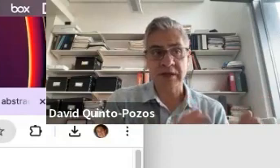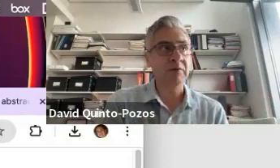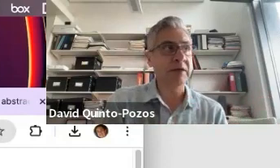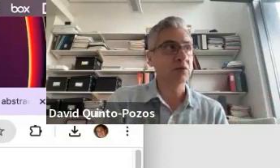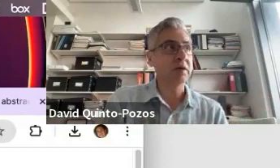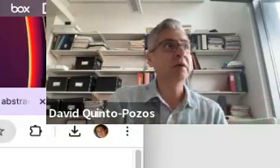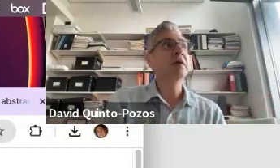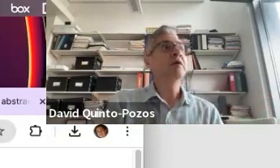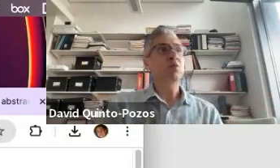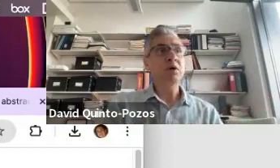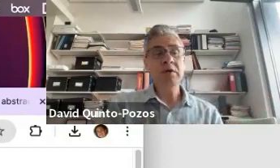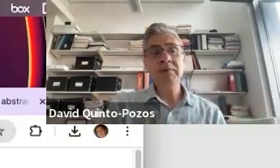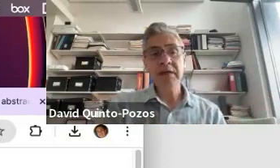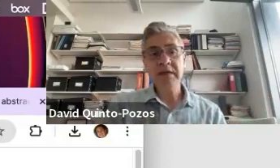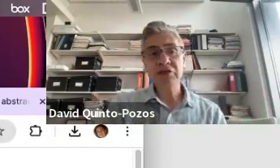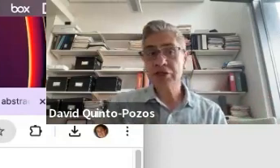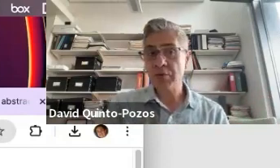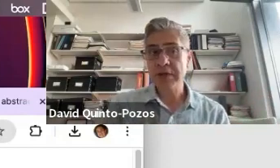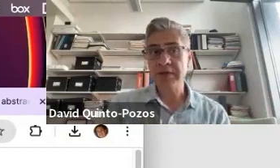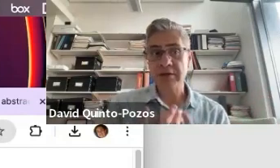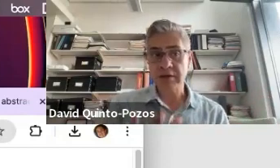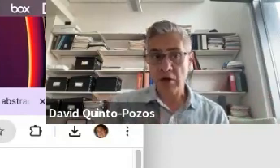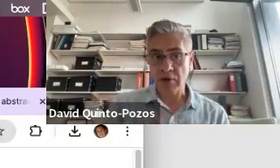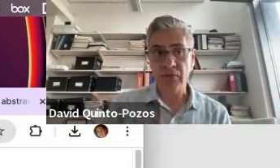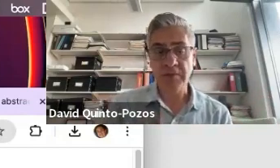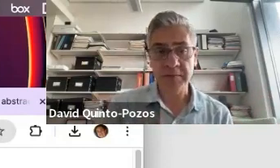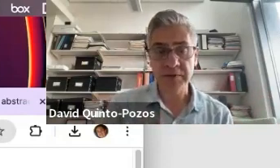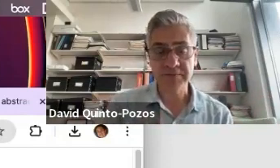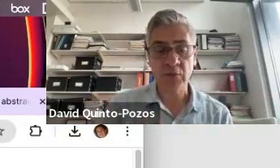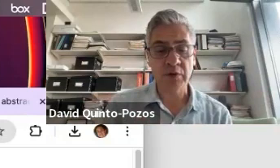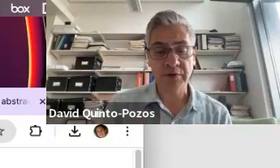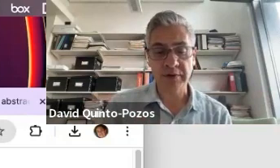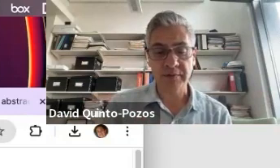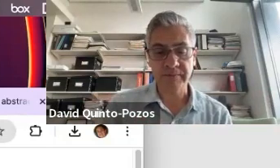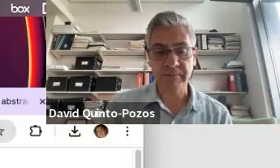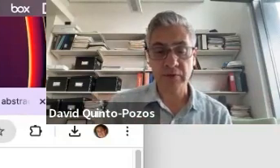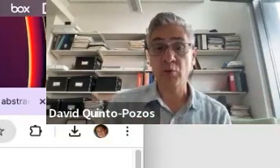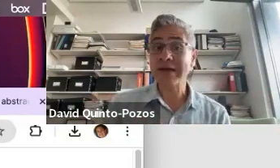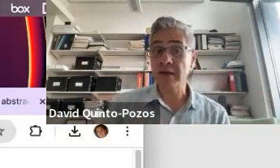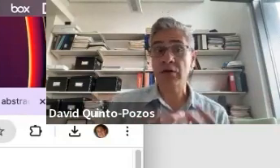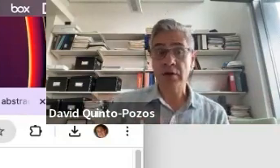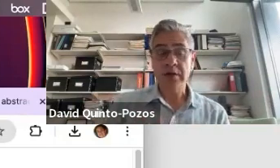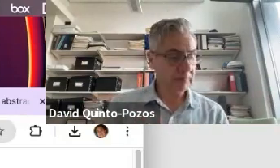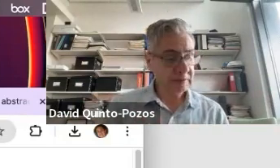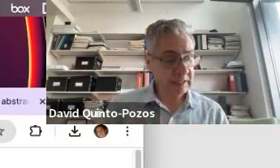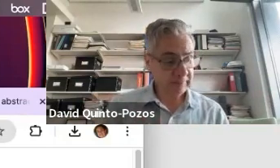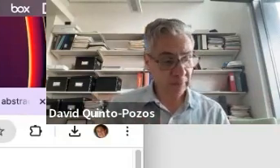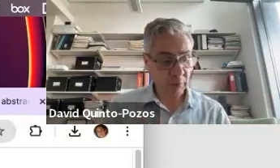that you have on page one. We're going to be sharing the call for papers for the regular